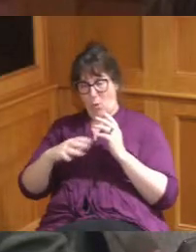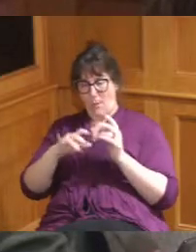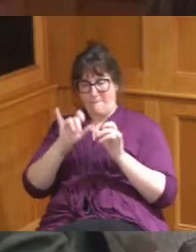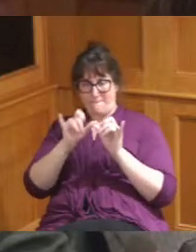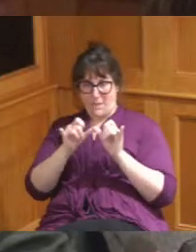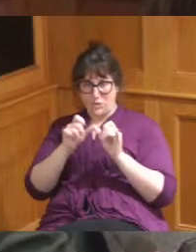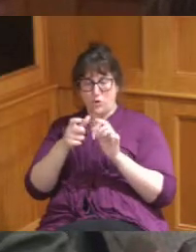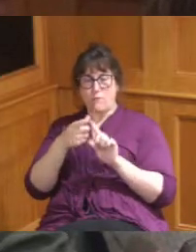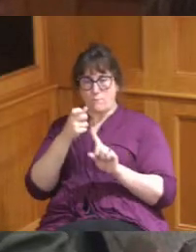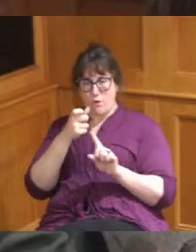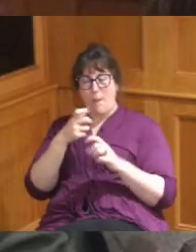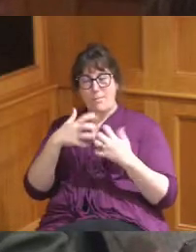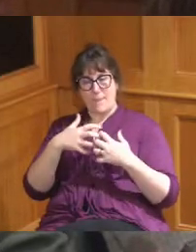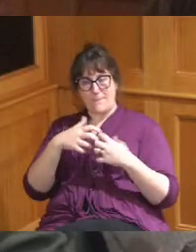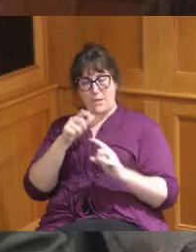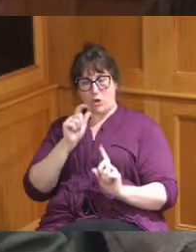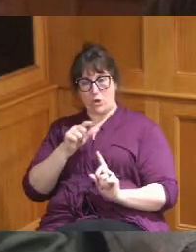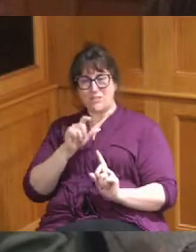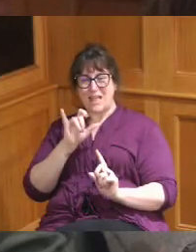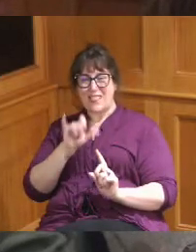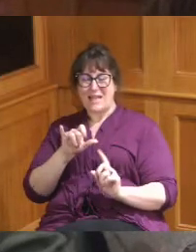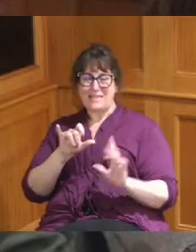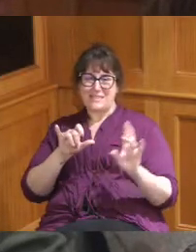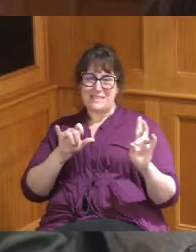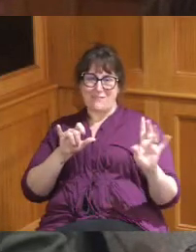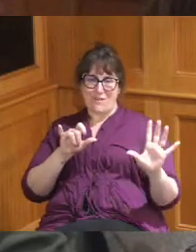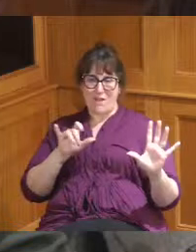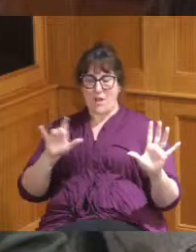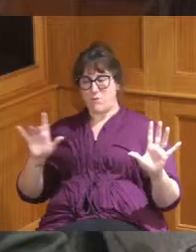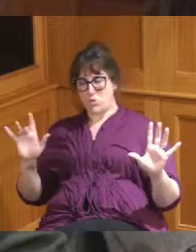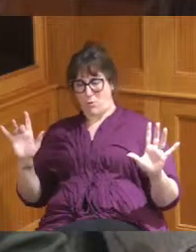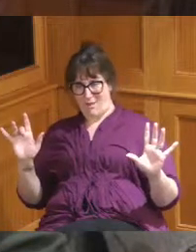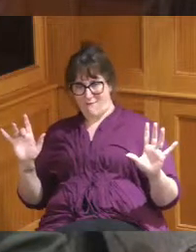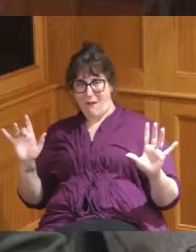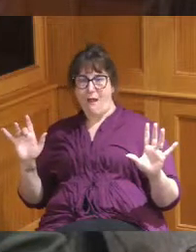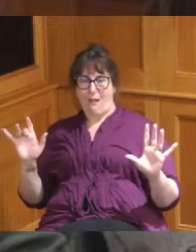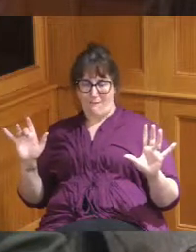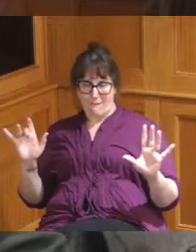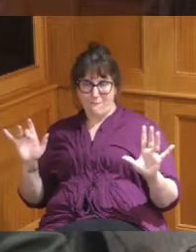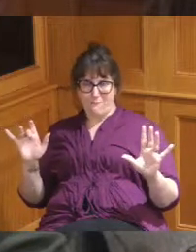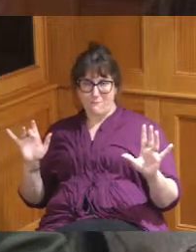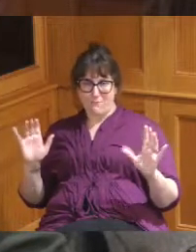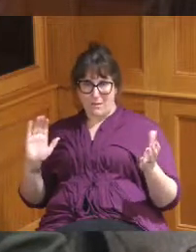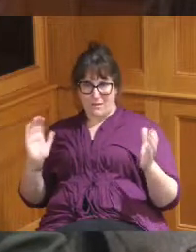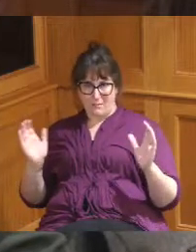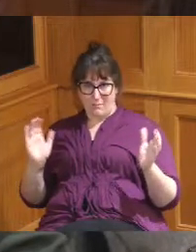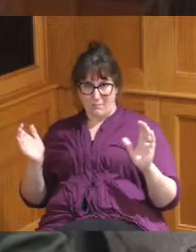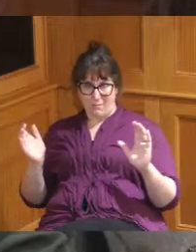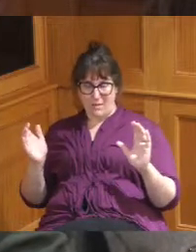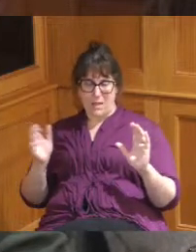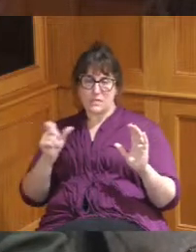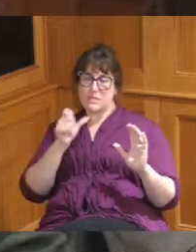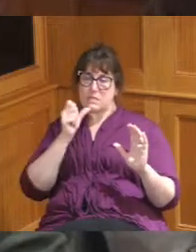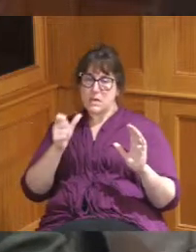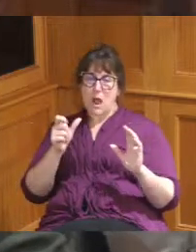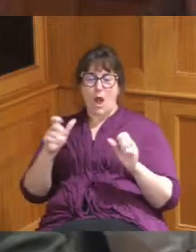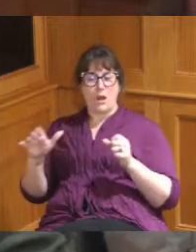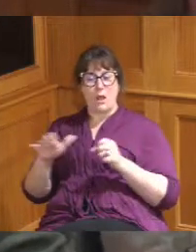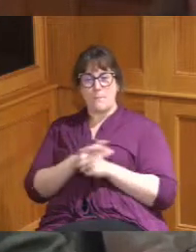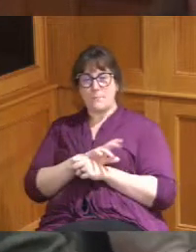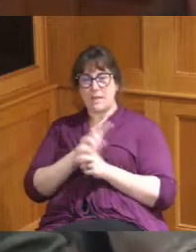So that's that 75-25 current split versus not a complete reversal, but